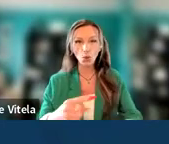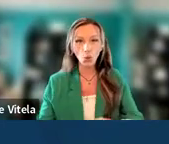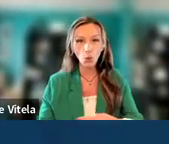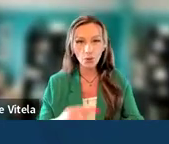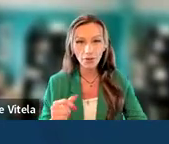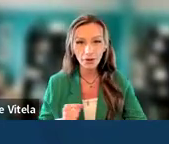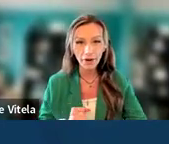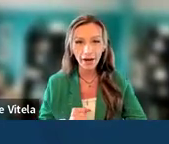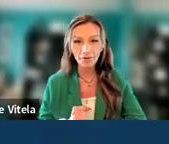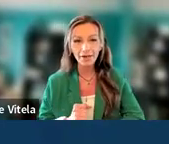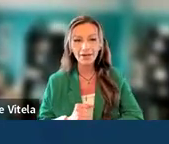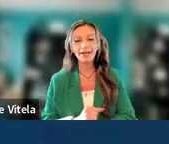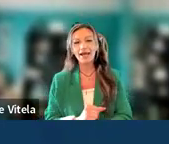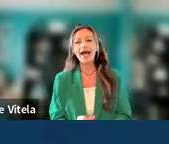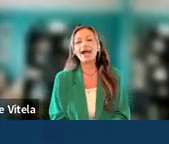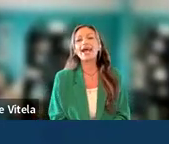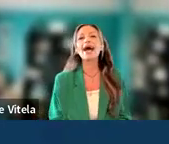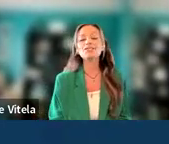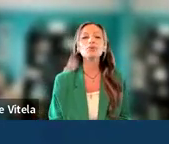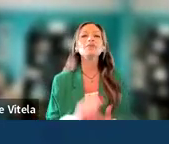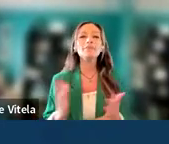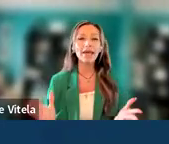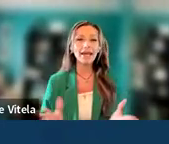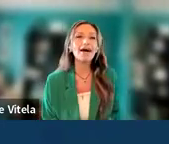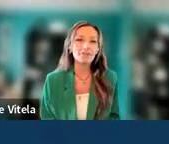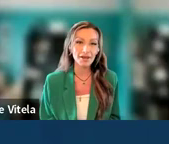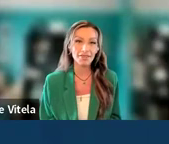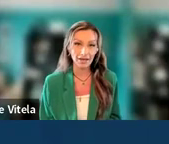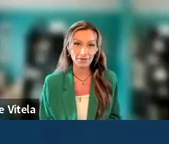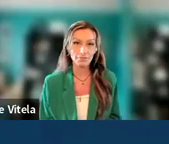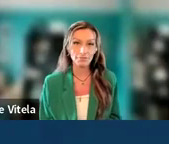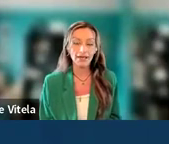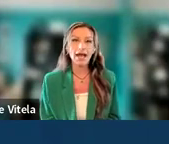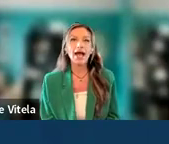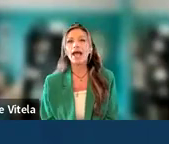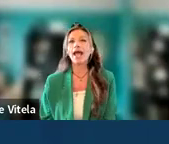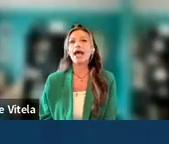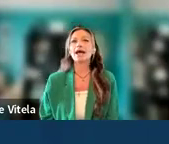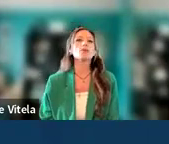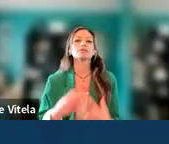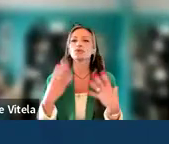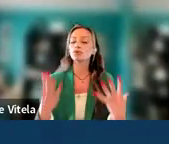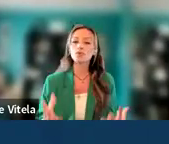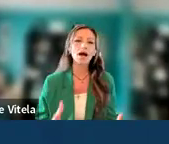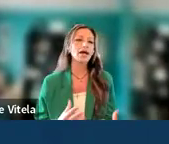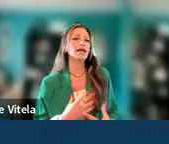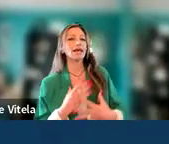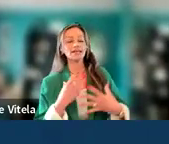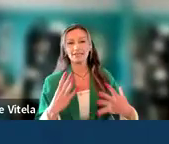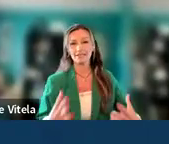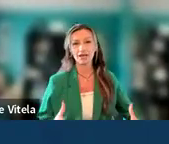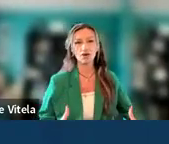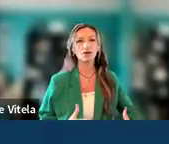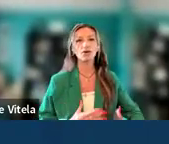it rolled on the ground. And I had to admit everything. And I was crying